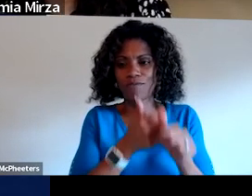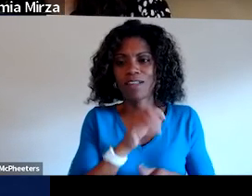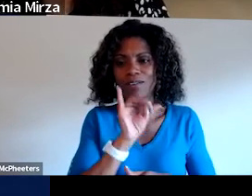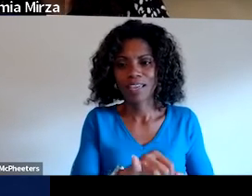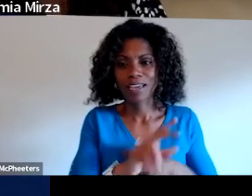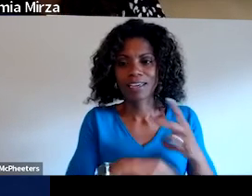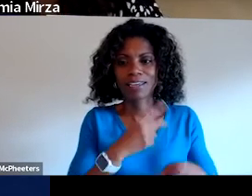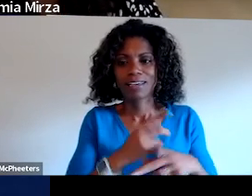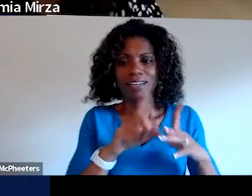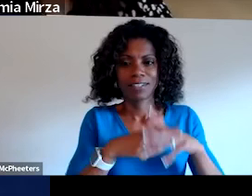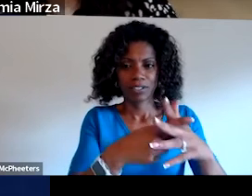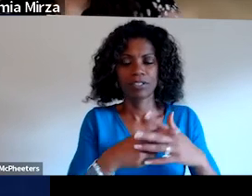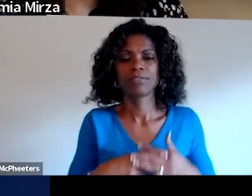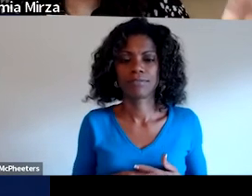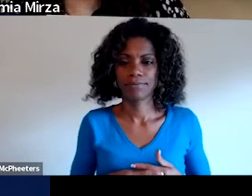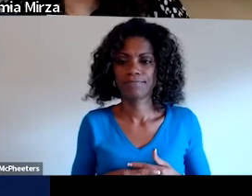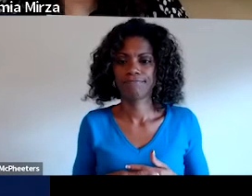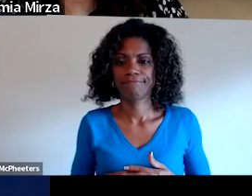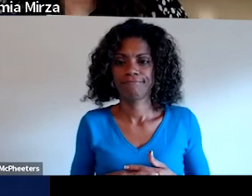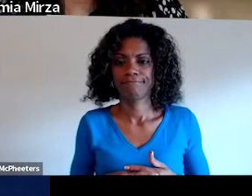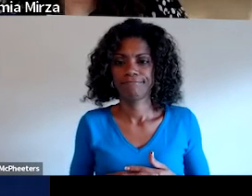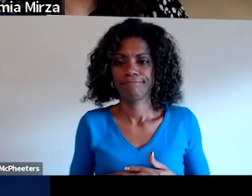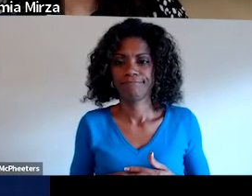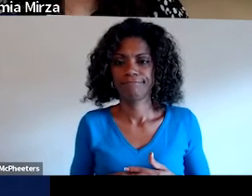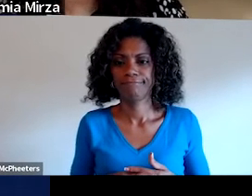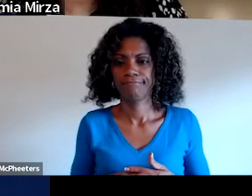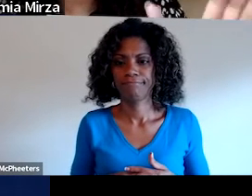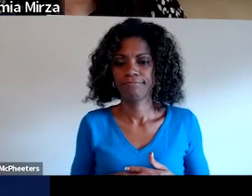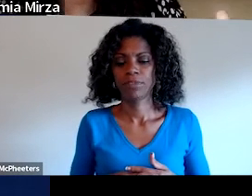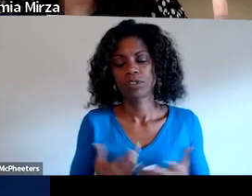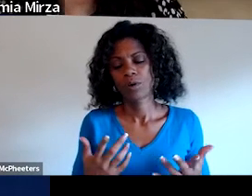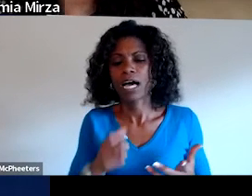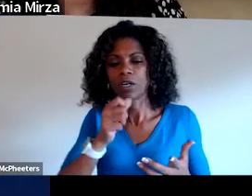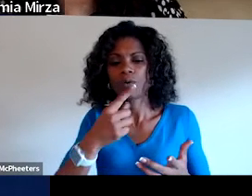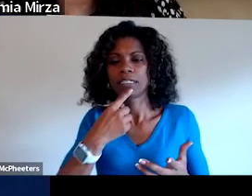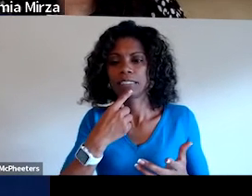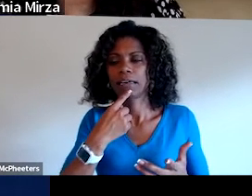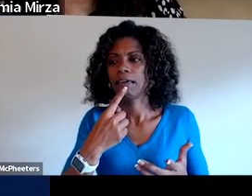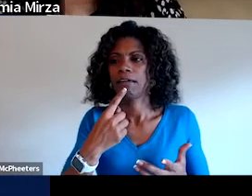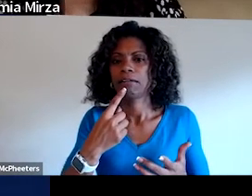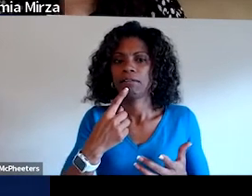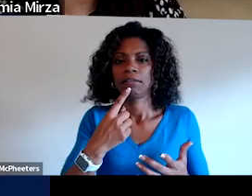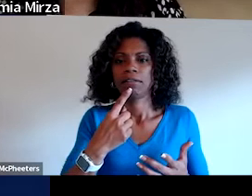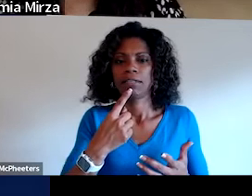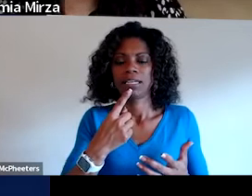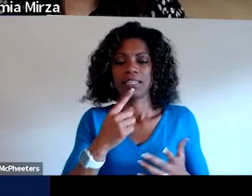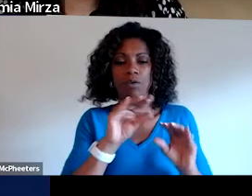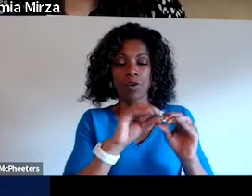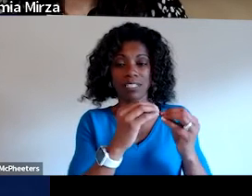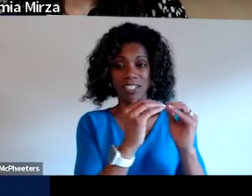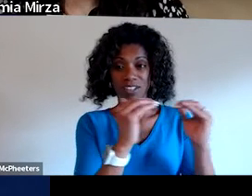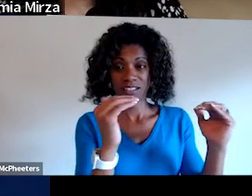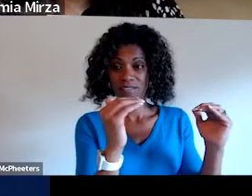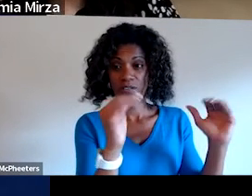this is what they ended up doing. So that I do want to acknowledge that there was a lot of work done at the organizational